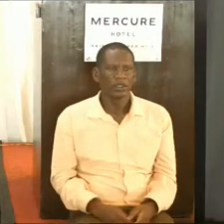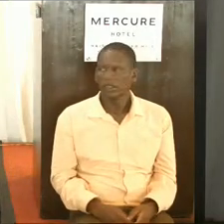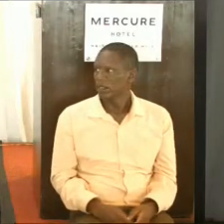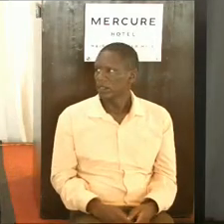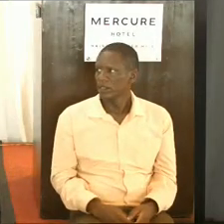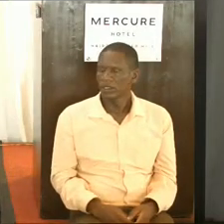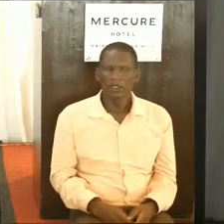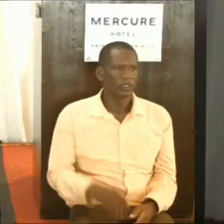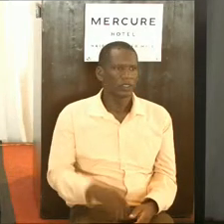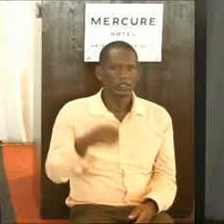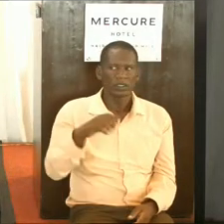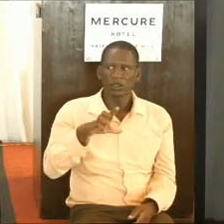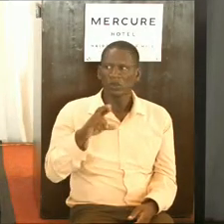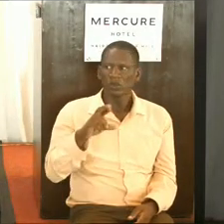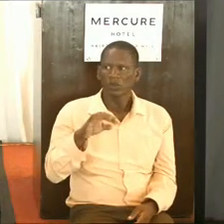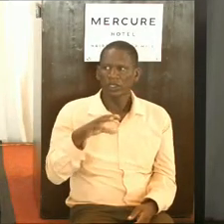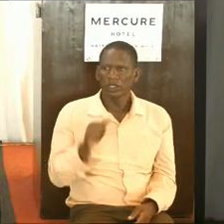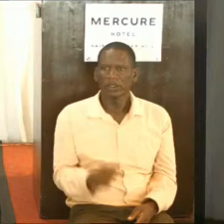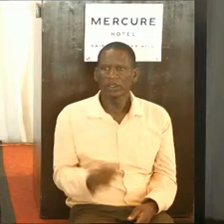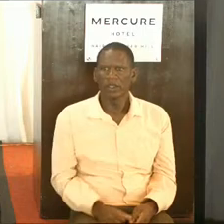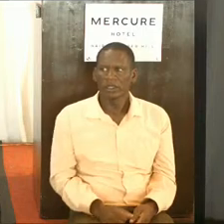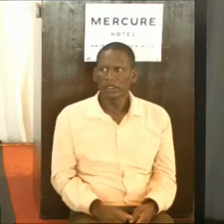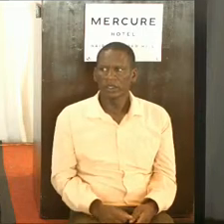is Gloria here Olivia